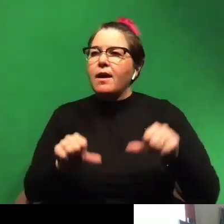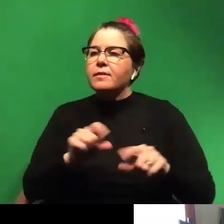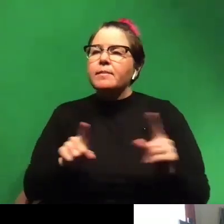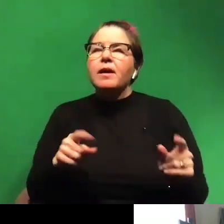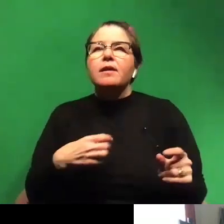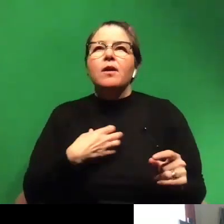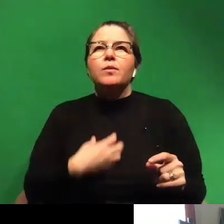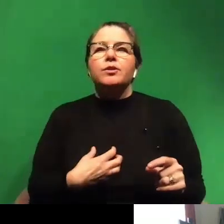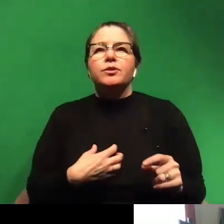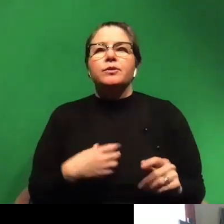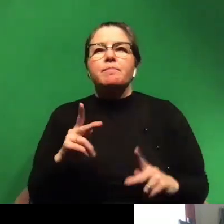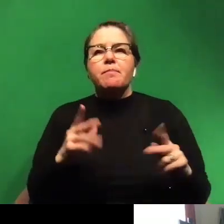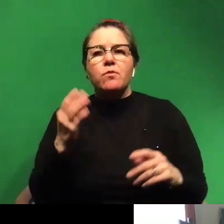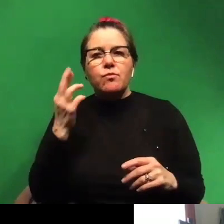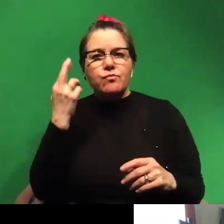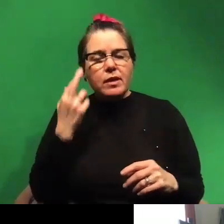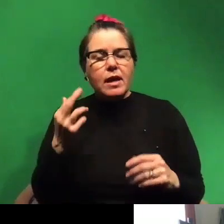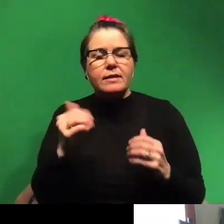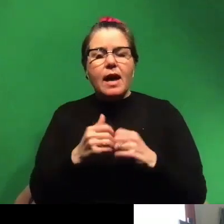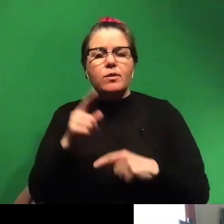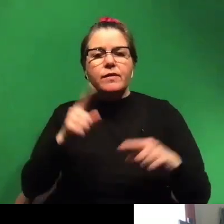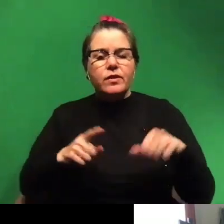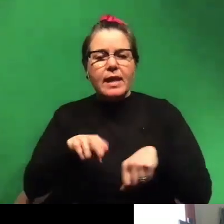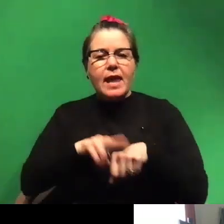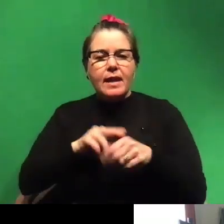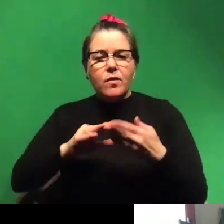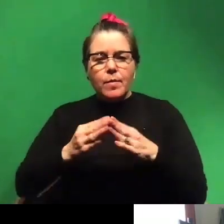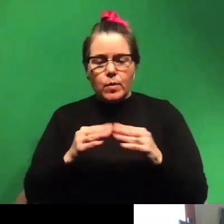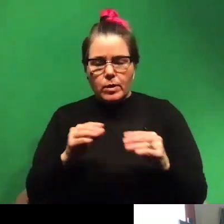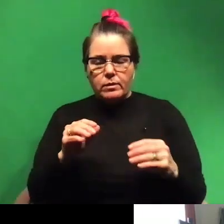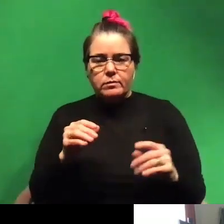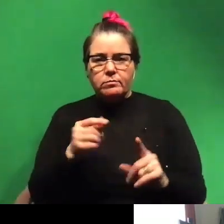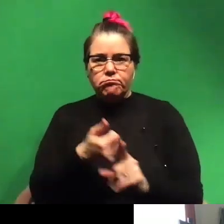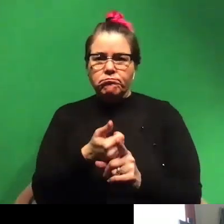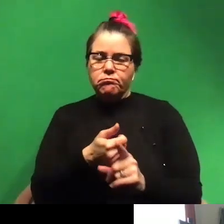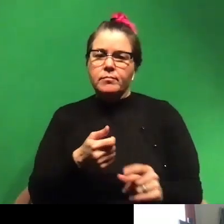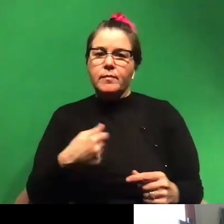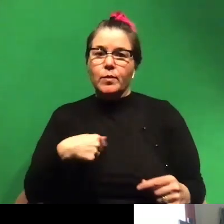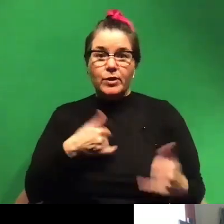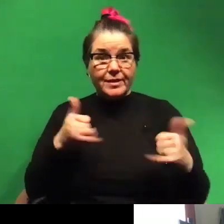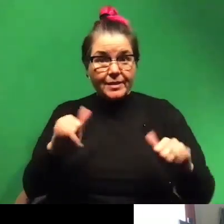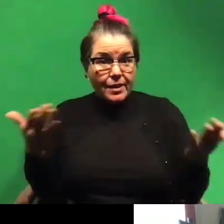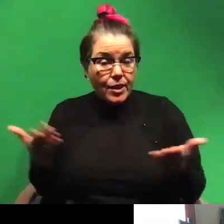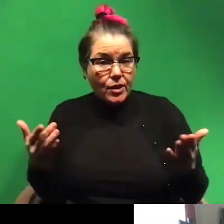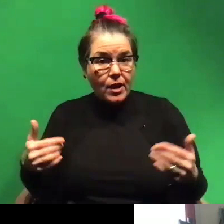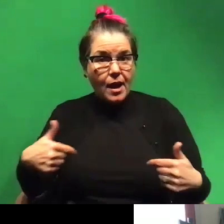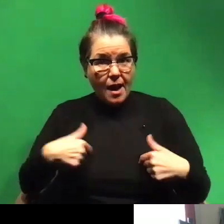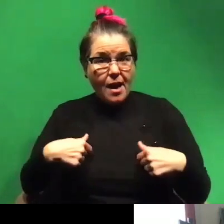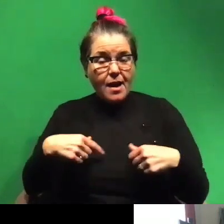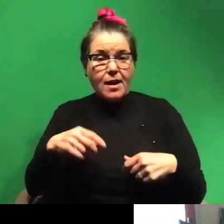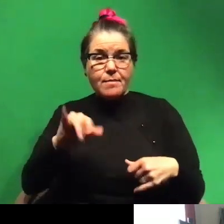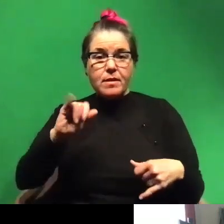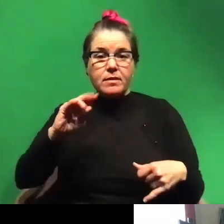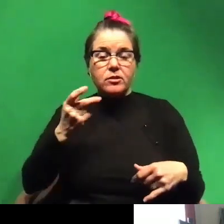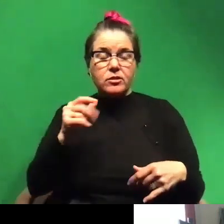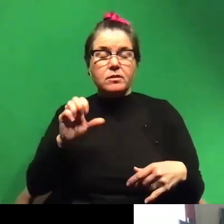people realized how diverse native communities are, and that we are still here. So I'm indigenous, I'm